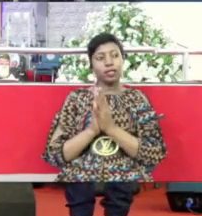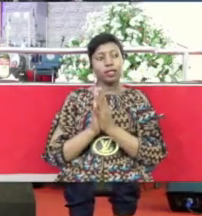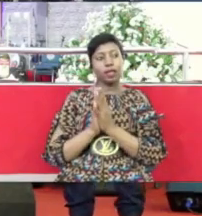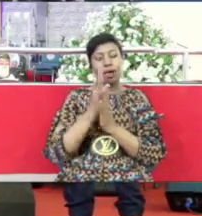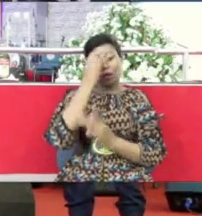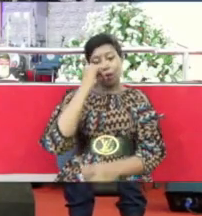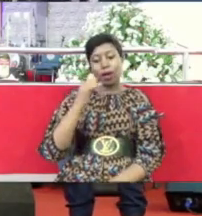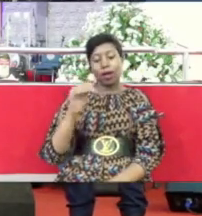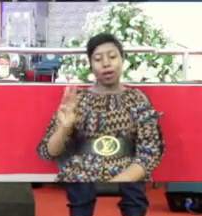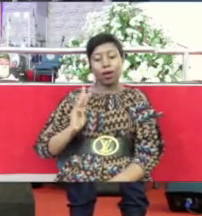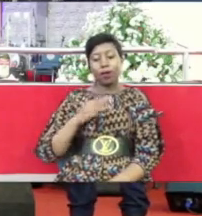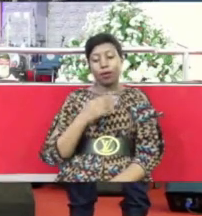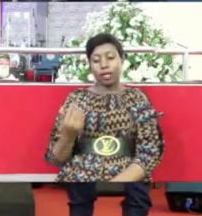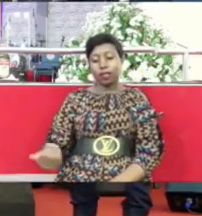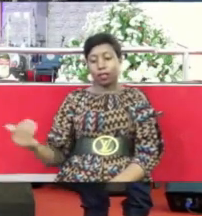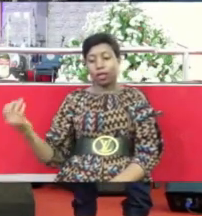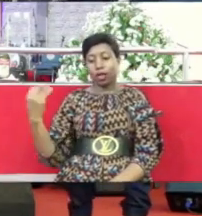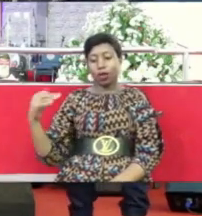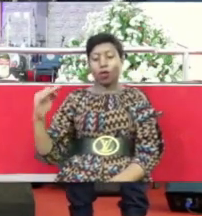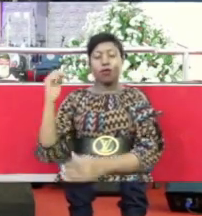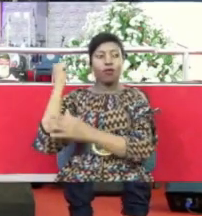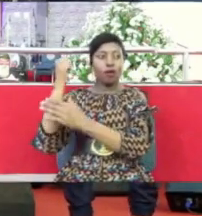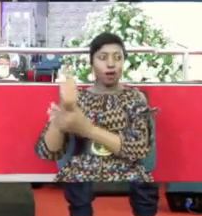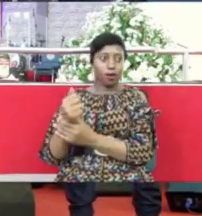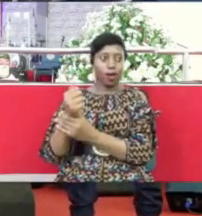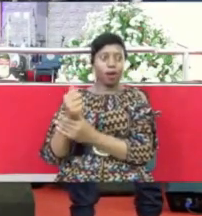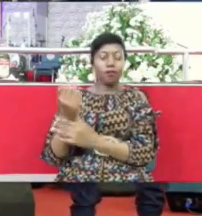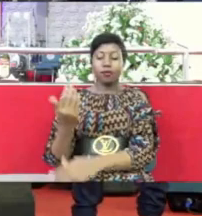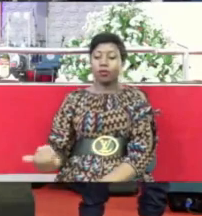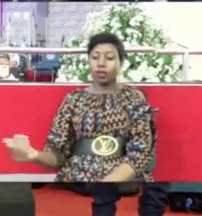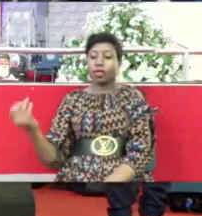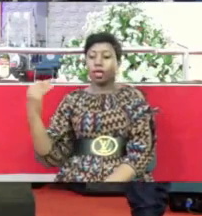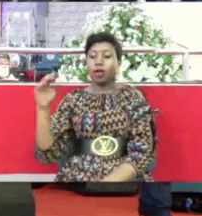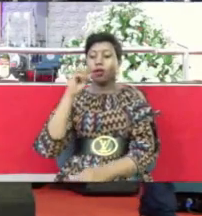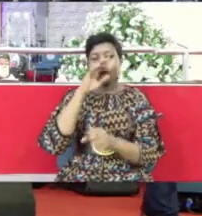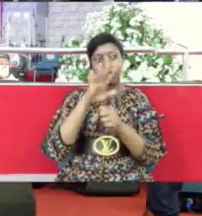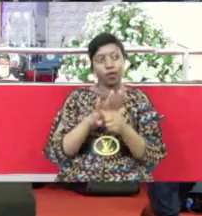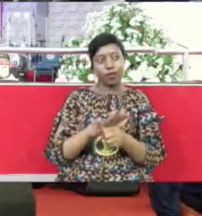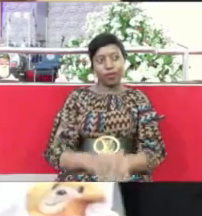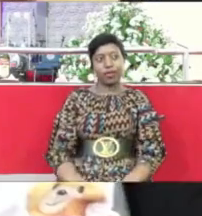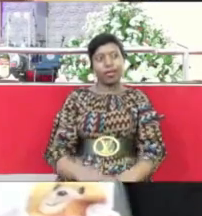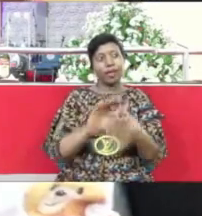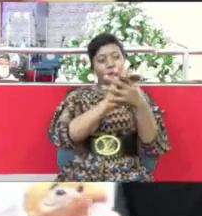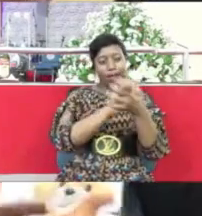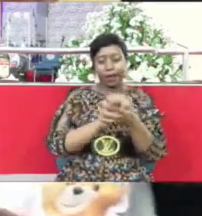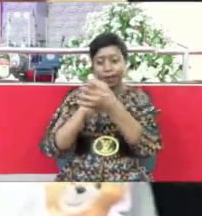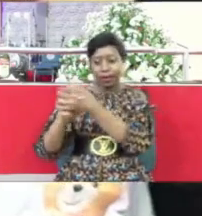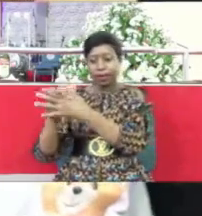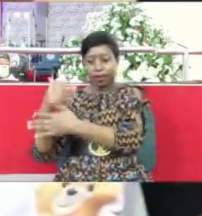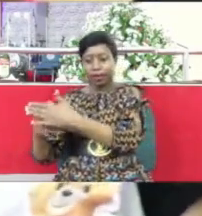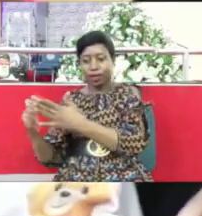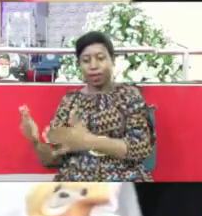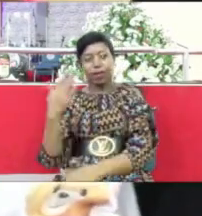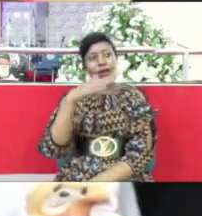children of Abraham. Na pia sisi ni wana wa Abrahamu. We are children of the promise. Watoto wa ahadi. Salimia jirani yako. Umwambie jirani. Tell him